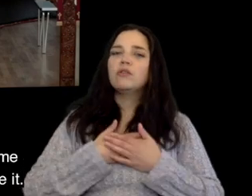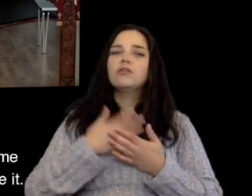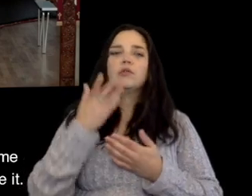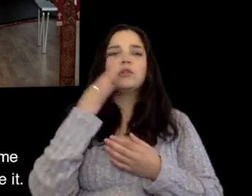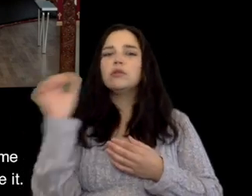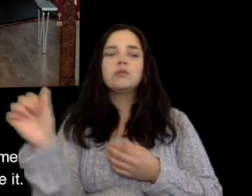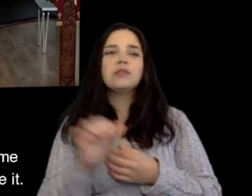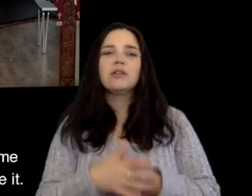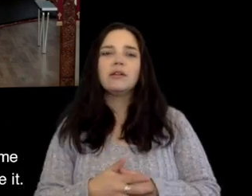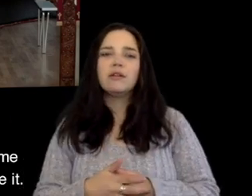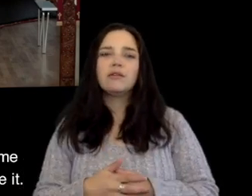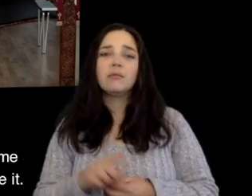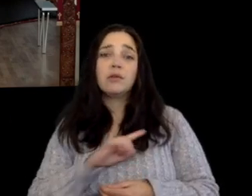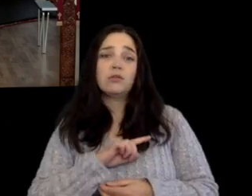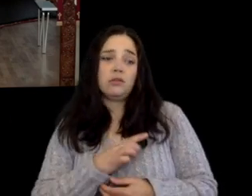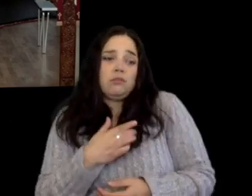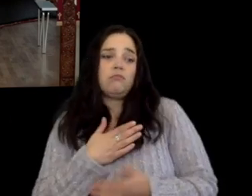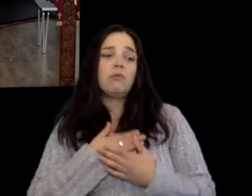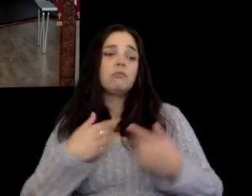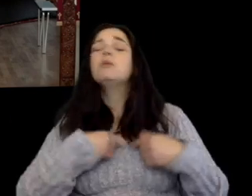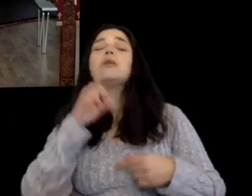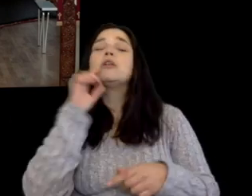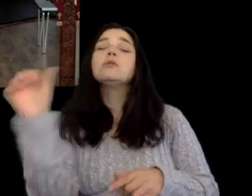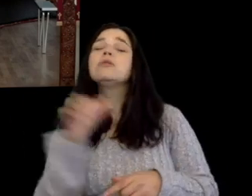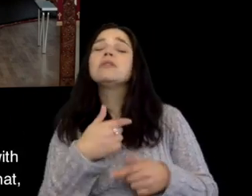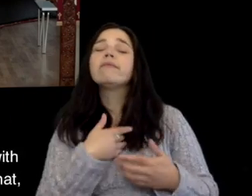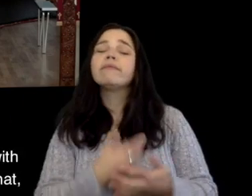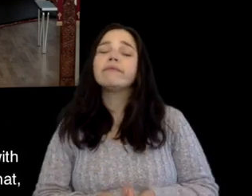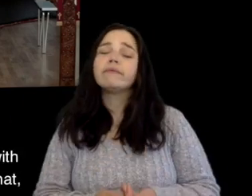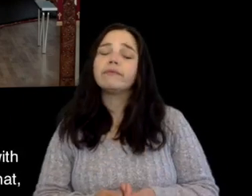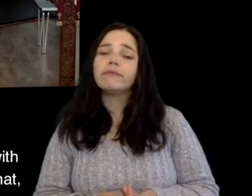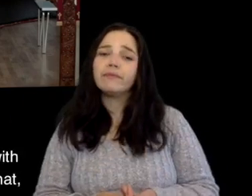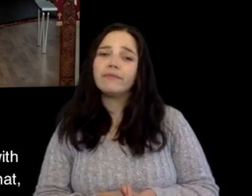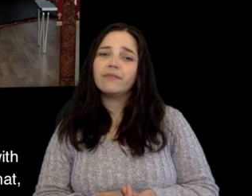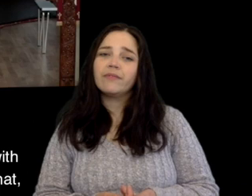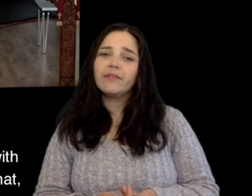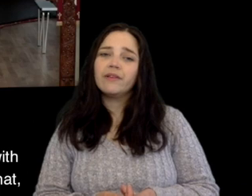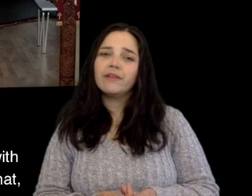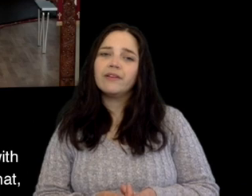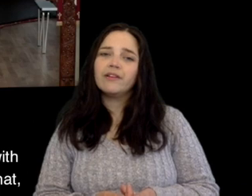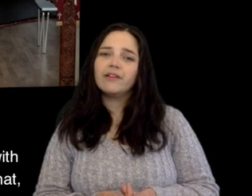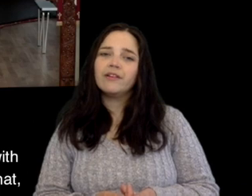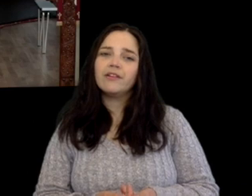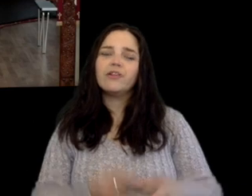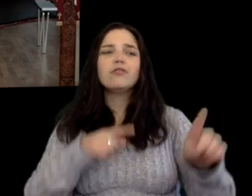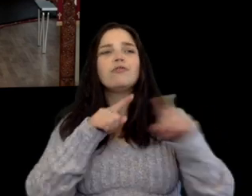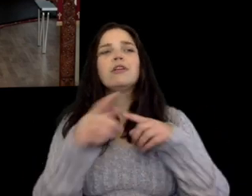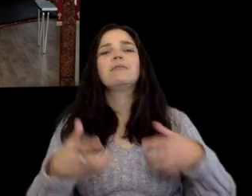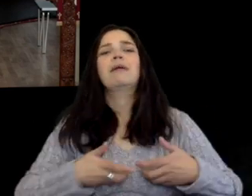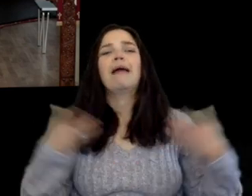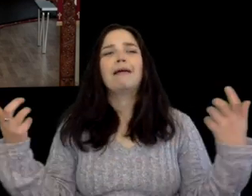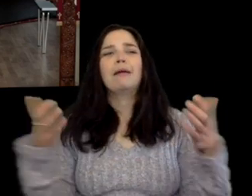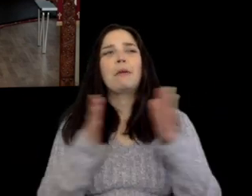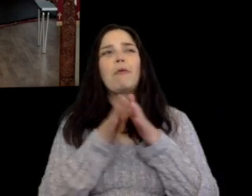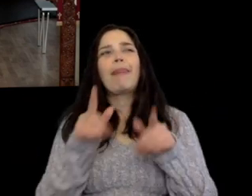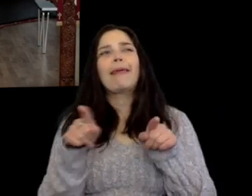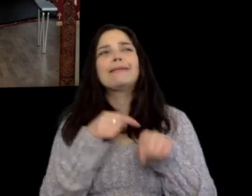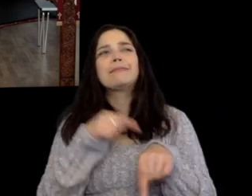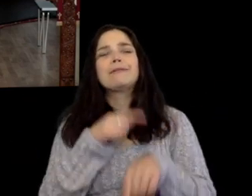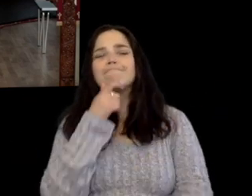even when you don't deserve it, because he loves me when I don't deserve it. You try and be angry with someone praying